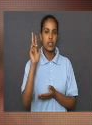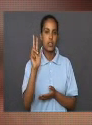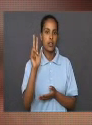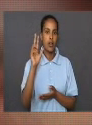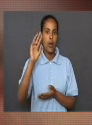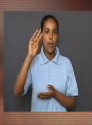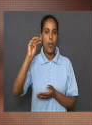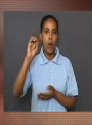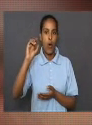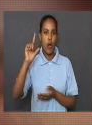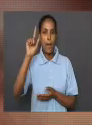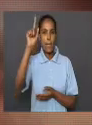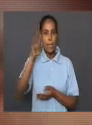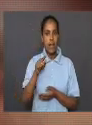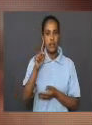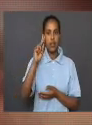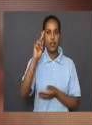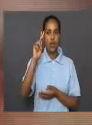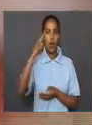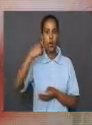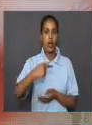0.343 moles per kilogram.